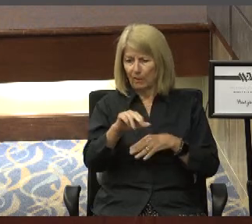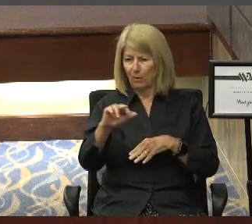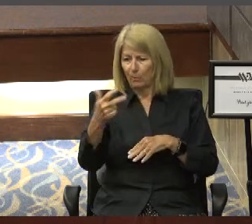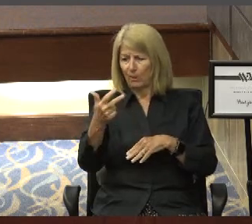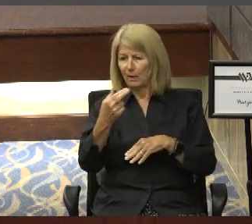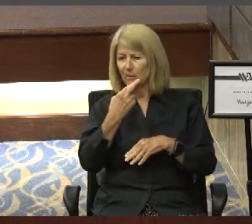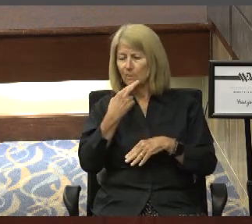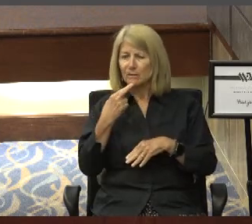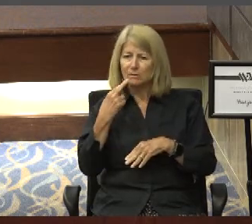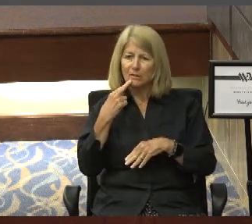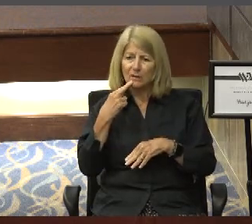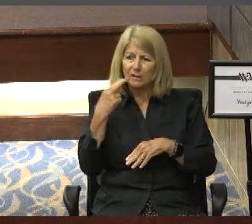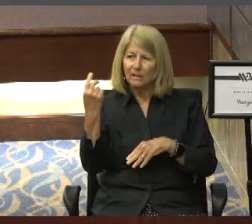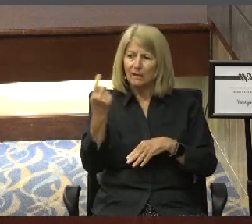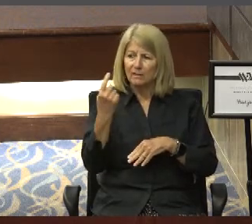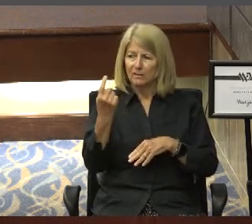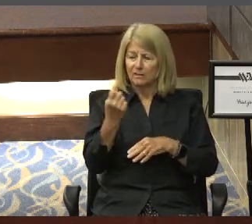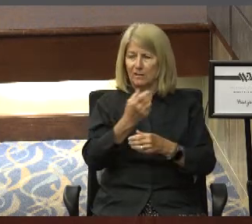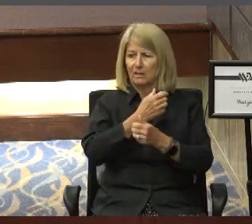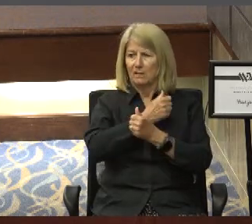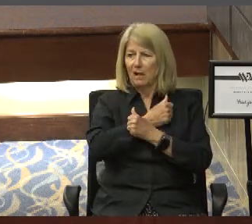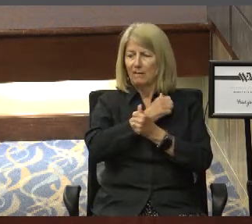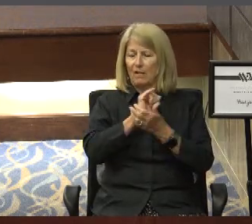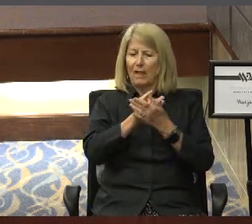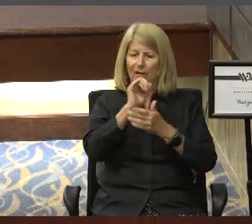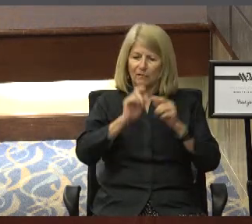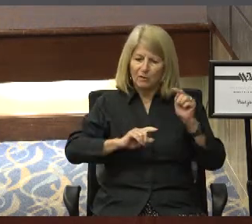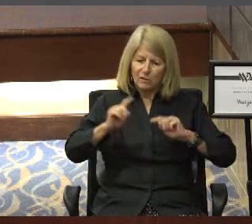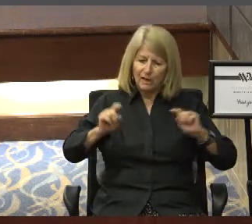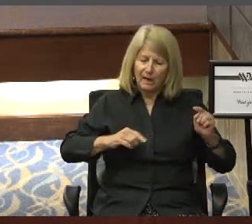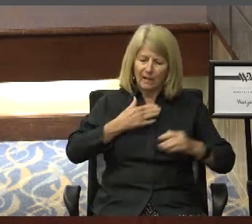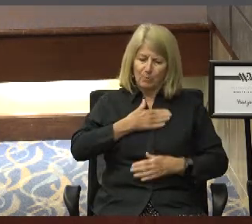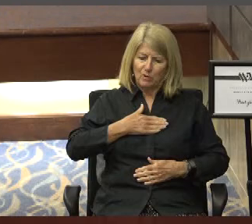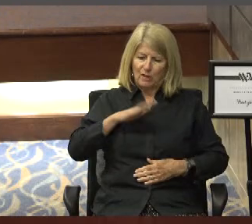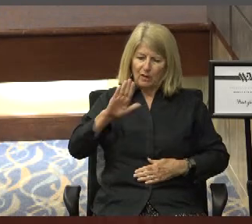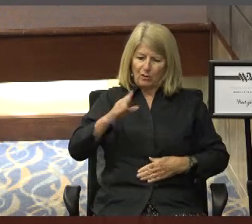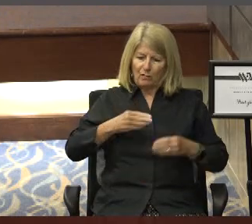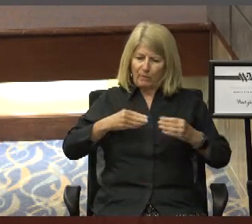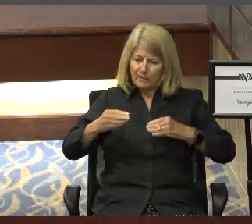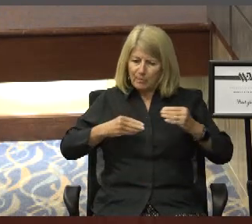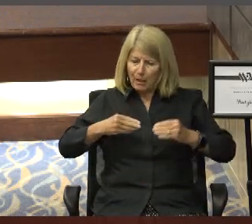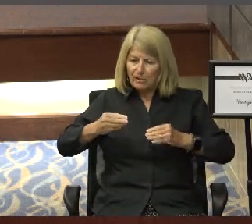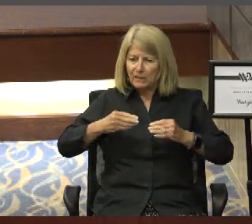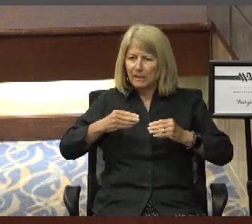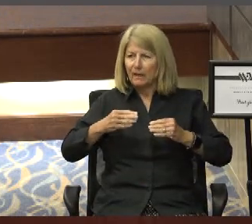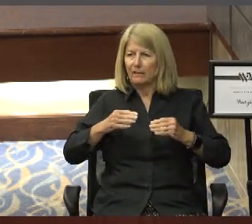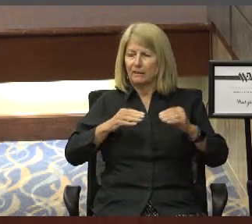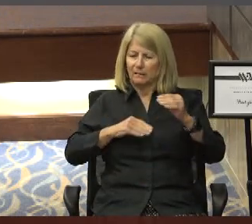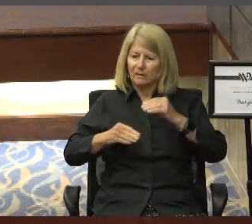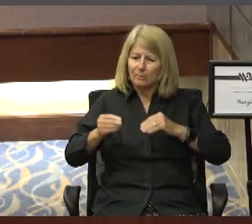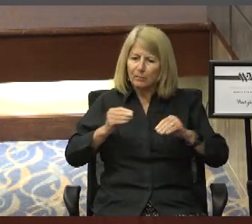makes a lot of sense to reverse those, and I appreciate your flexibility in pushing those around.